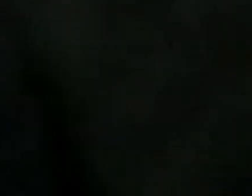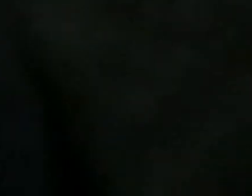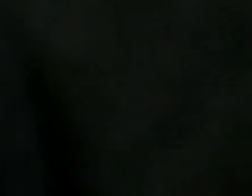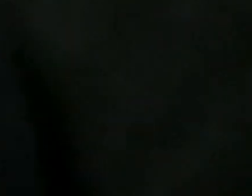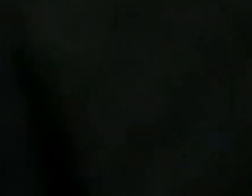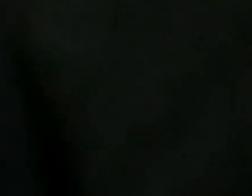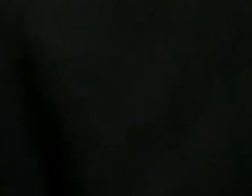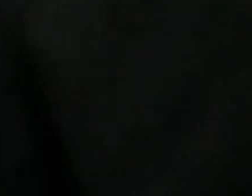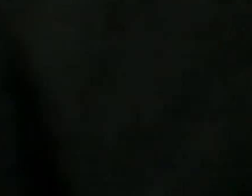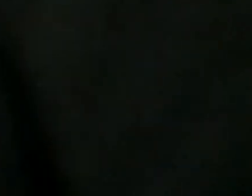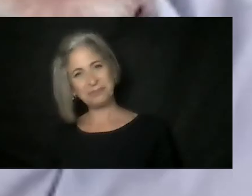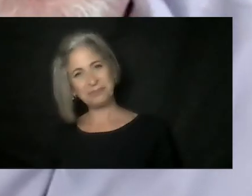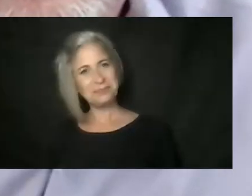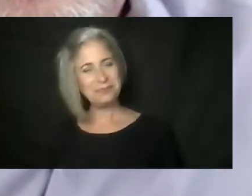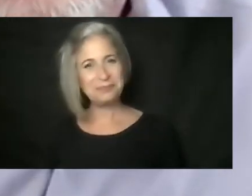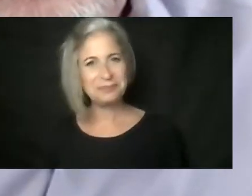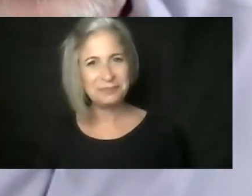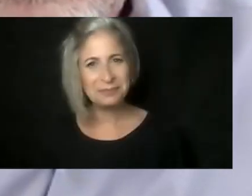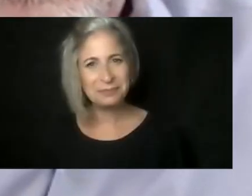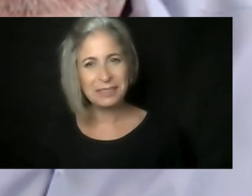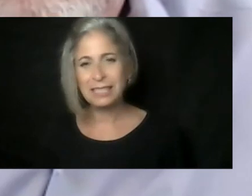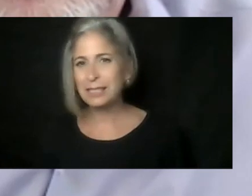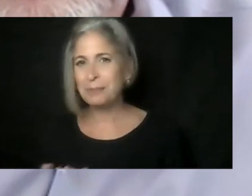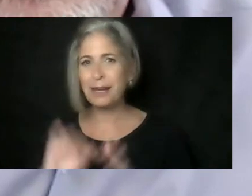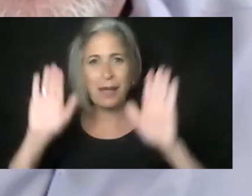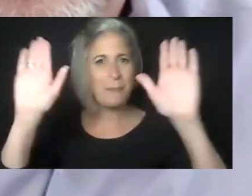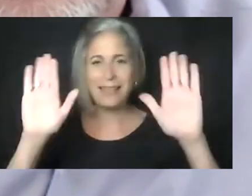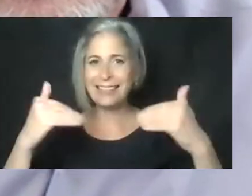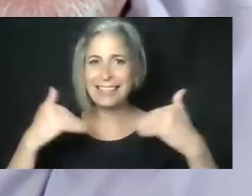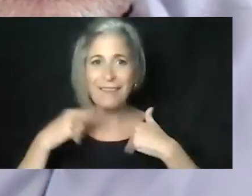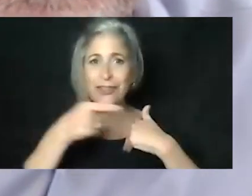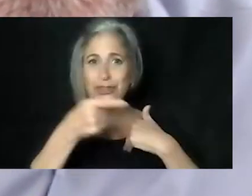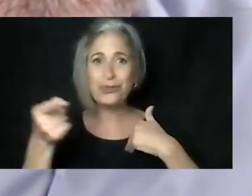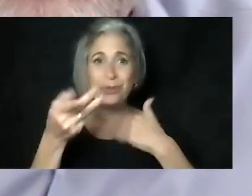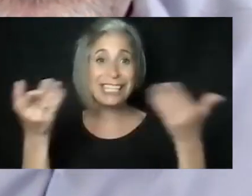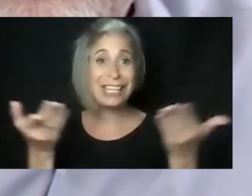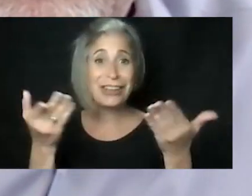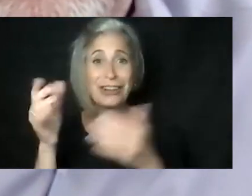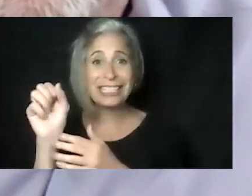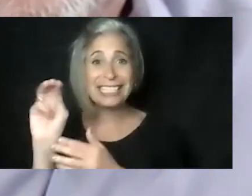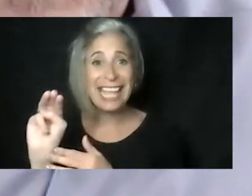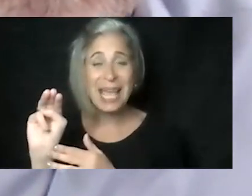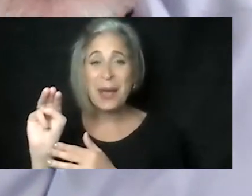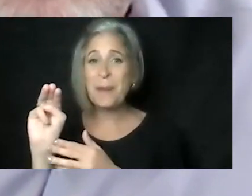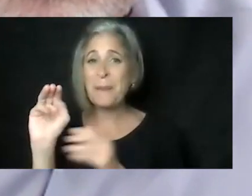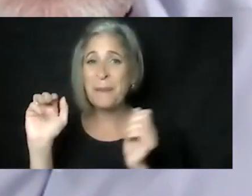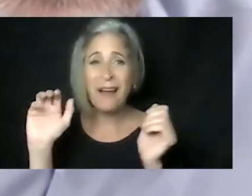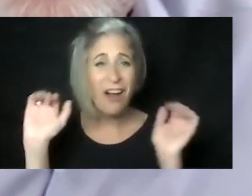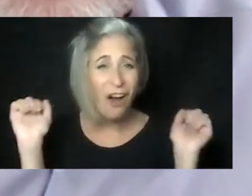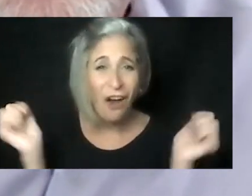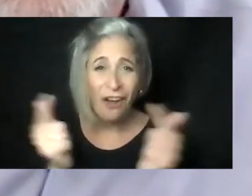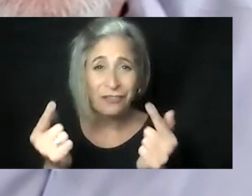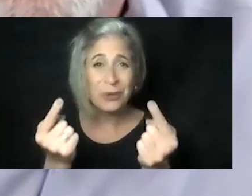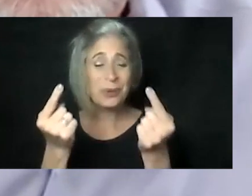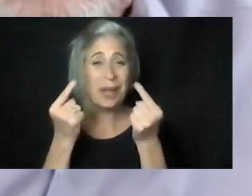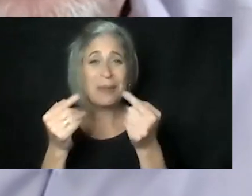But honestly, it's been amazing having you guys here. Sam, Alvar, Jax. Thank you